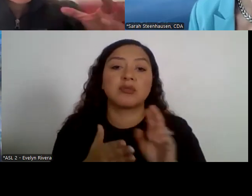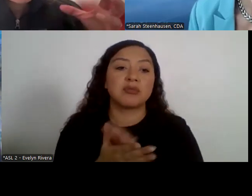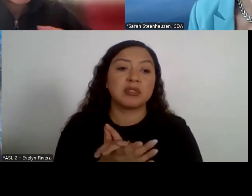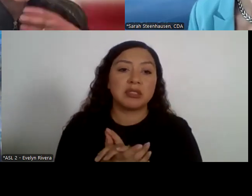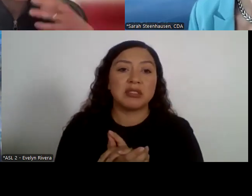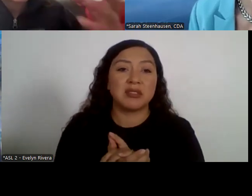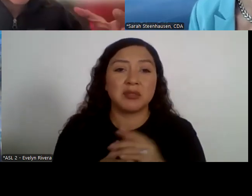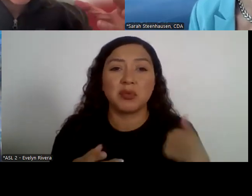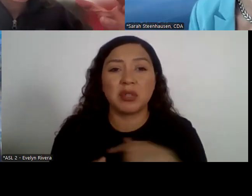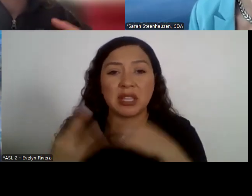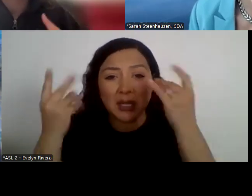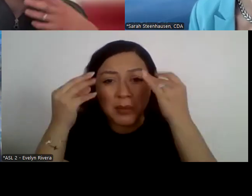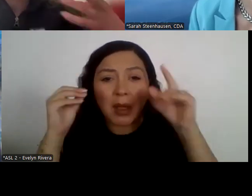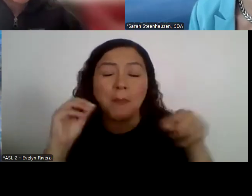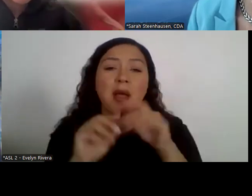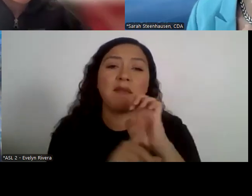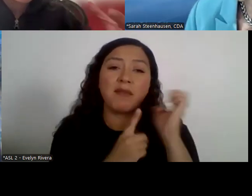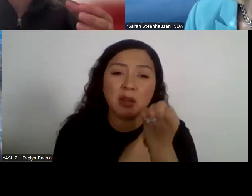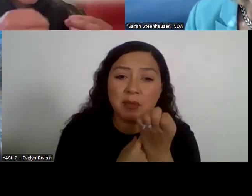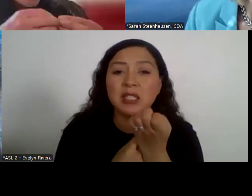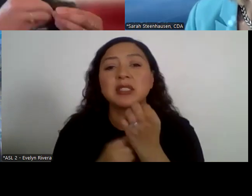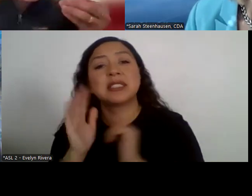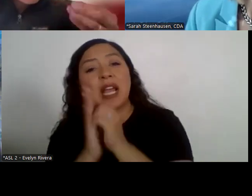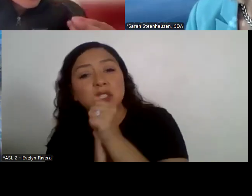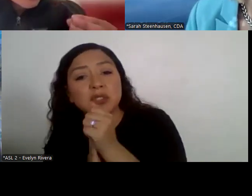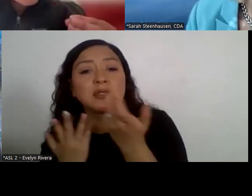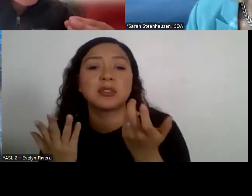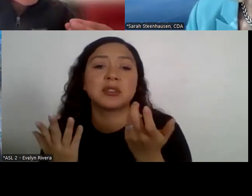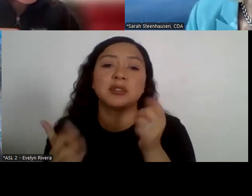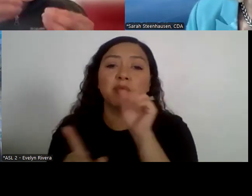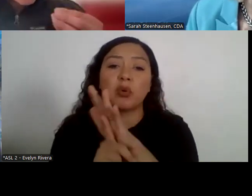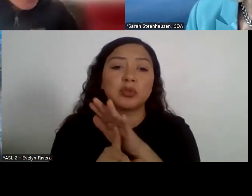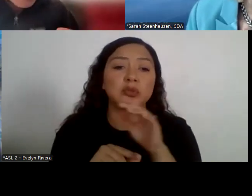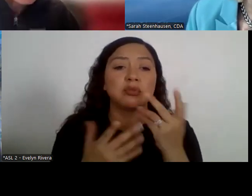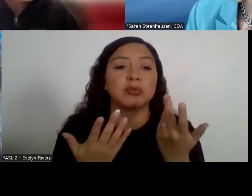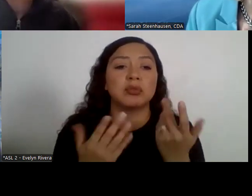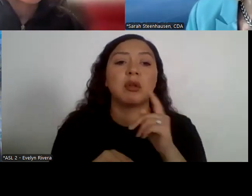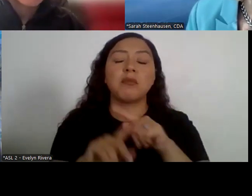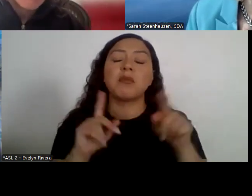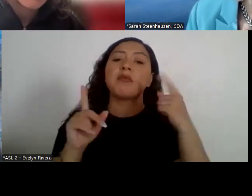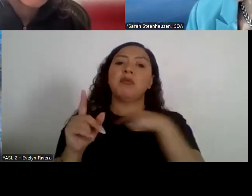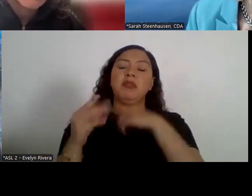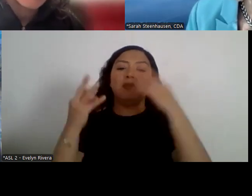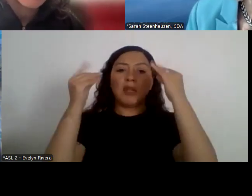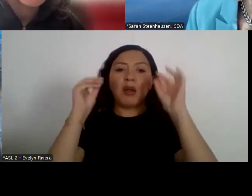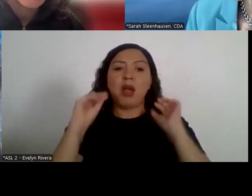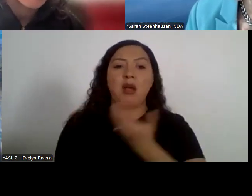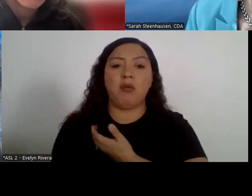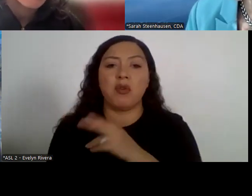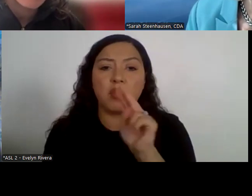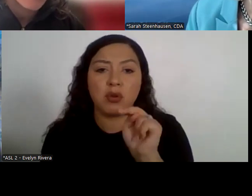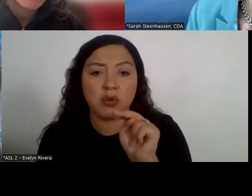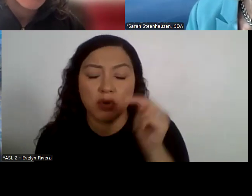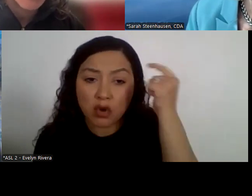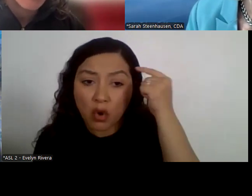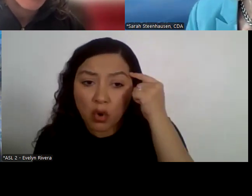of work thinking about kind of environmental exposures and cancer exposures, but also kind of linking it to neurological kind of impacts. And so I think this